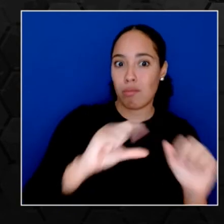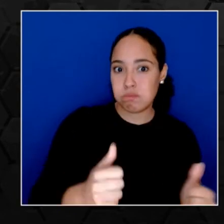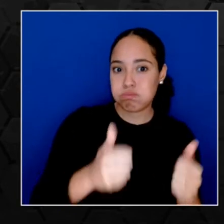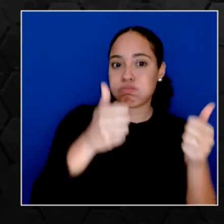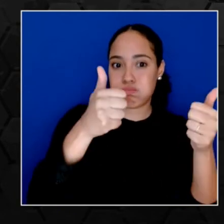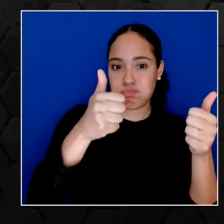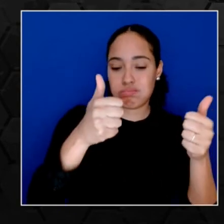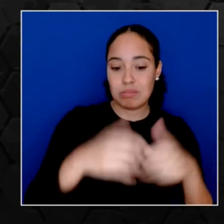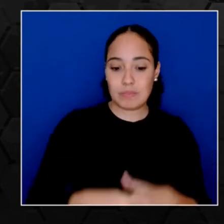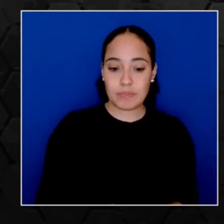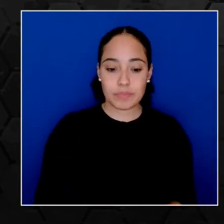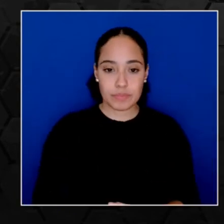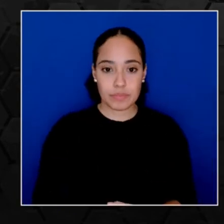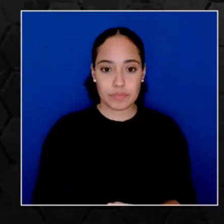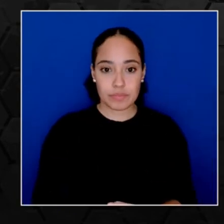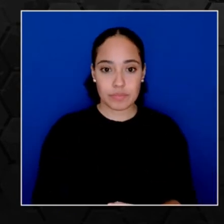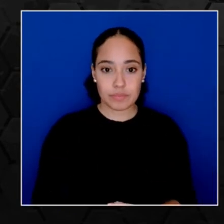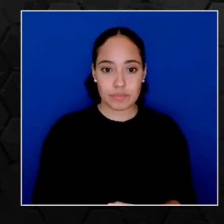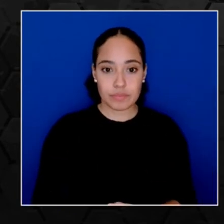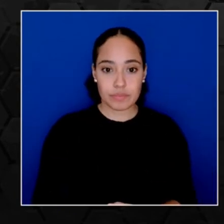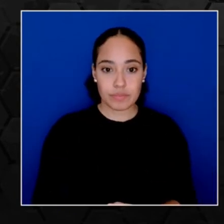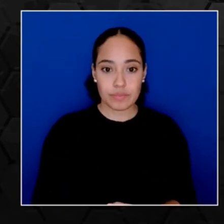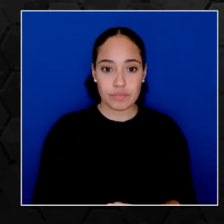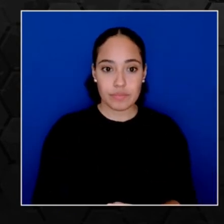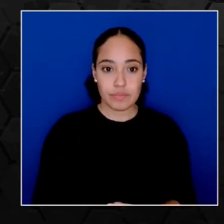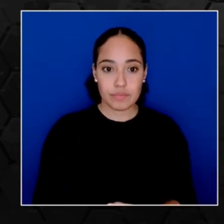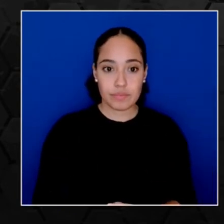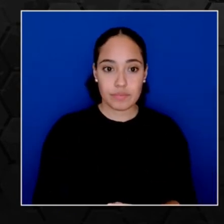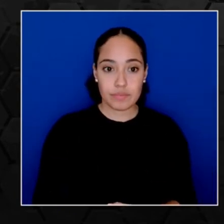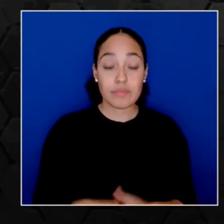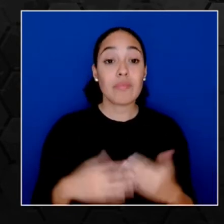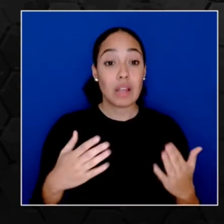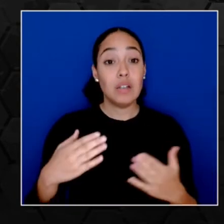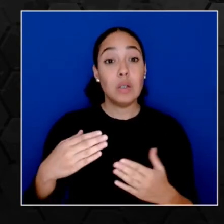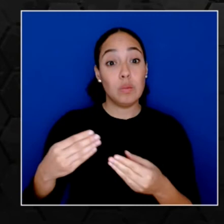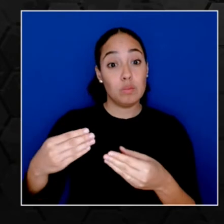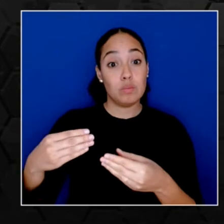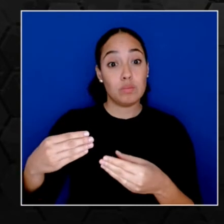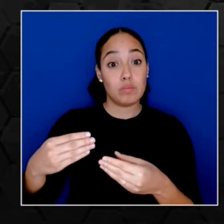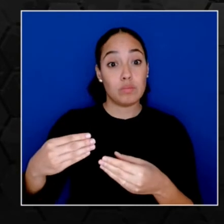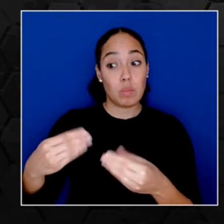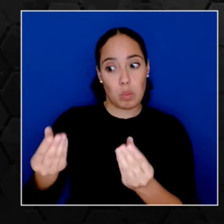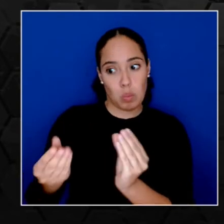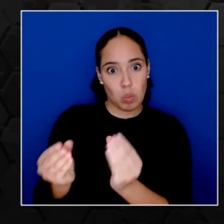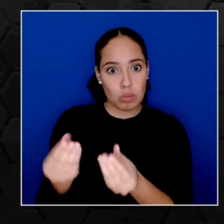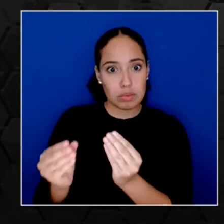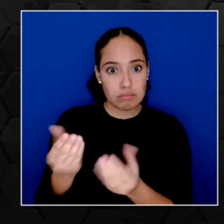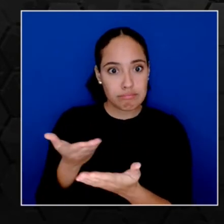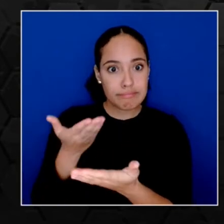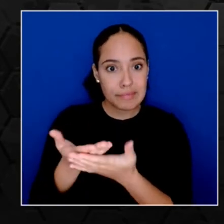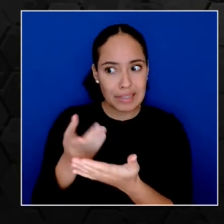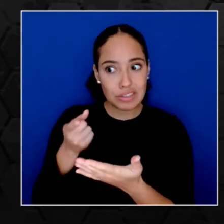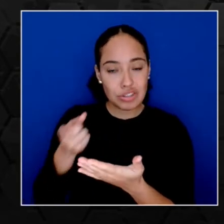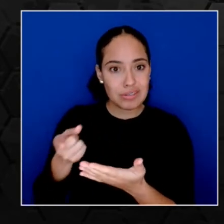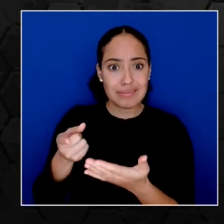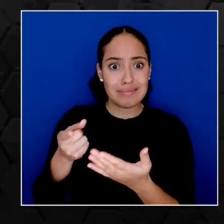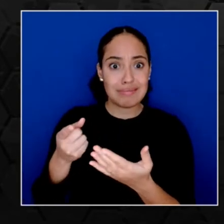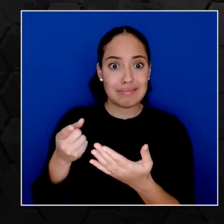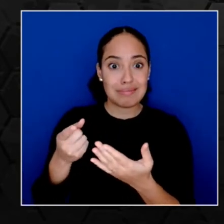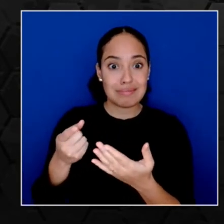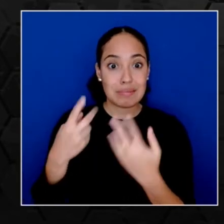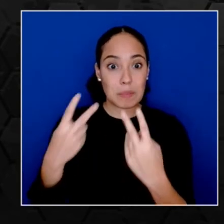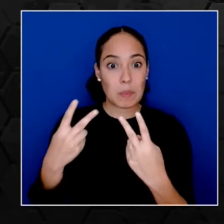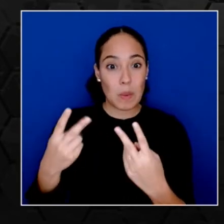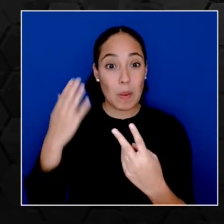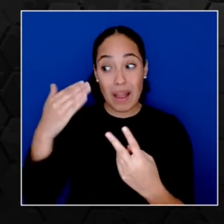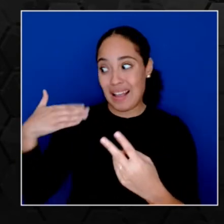for this Microsoft Azure service is which is for the product recommendation is we need historical data because the underlying algorithm for this Azure service